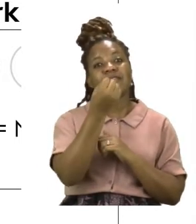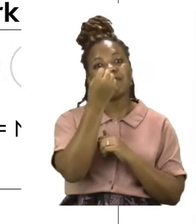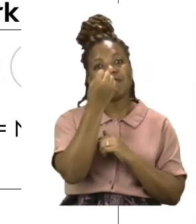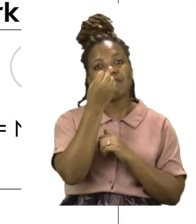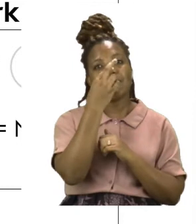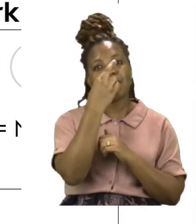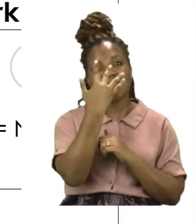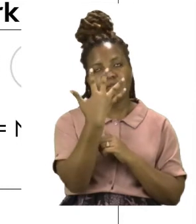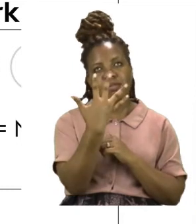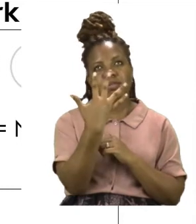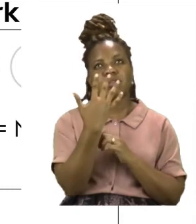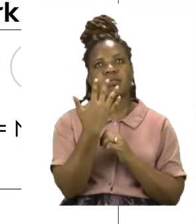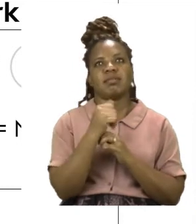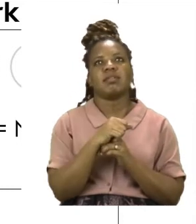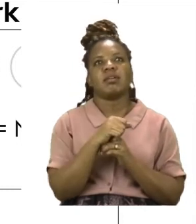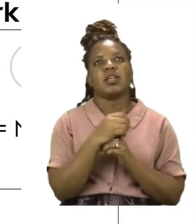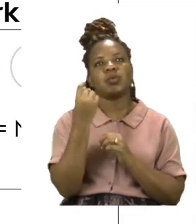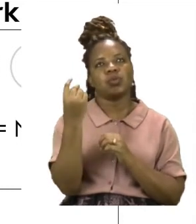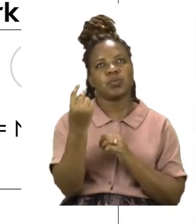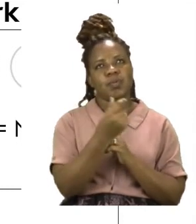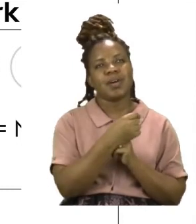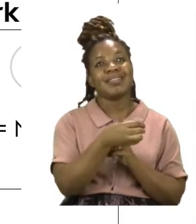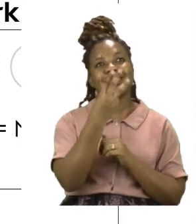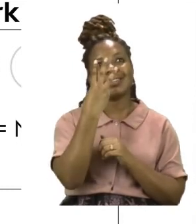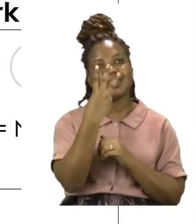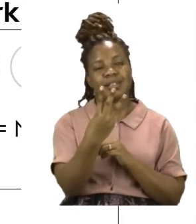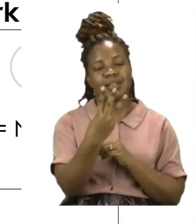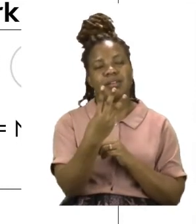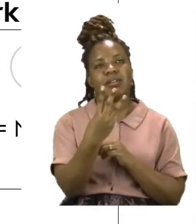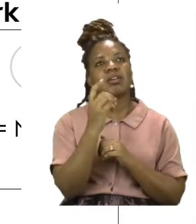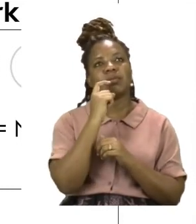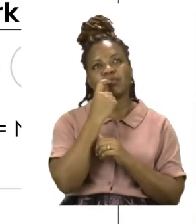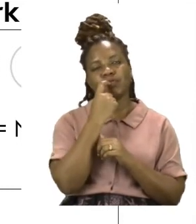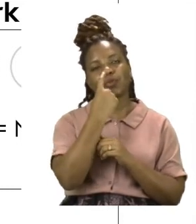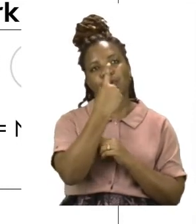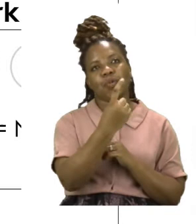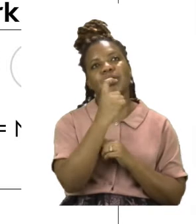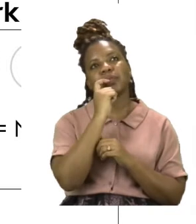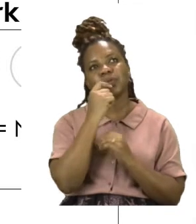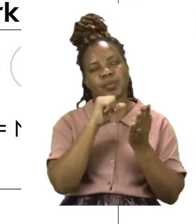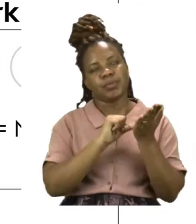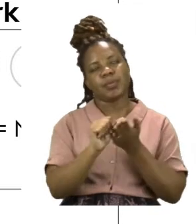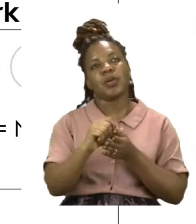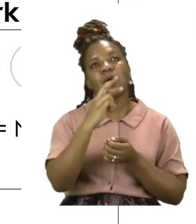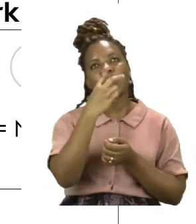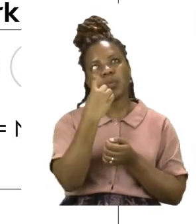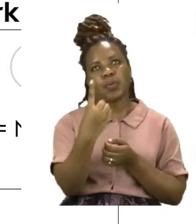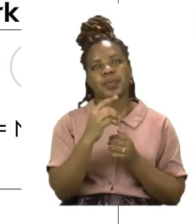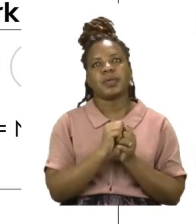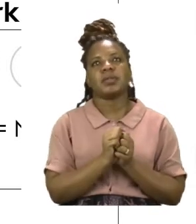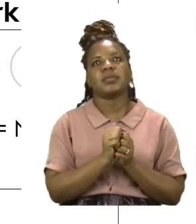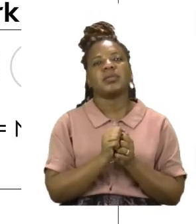each lollipop costs $1. So we say 5 Namibian dollars